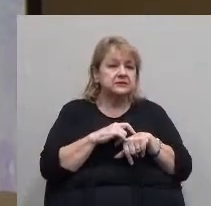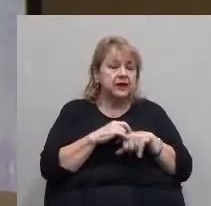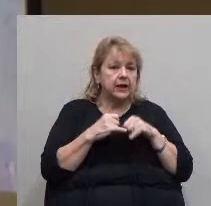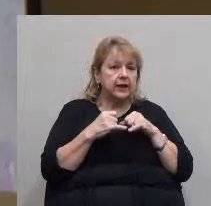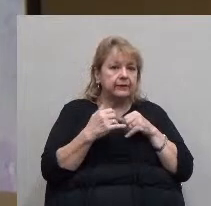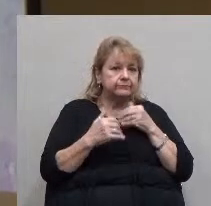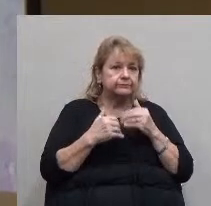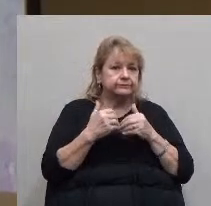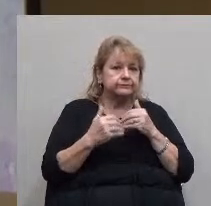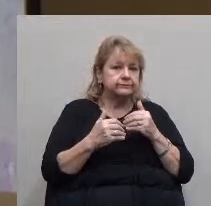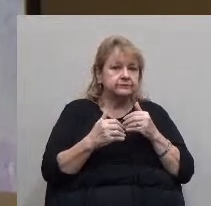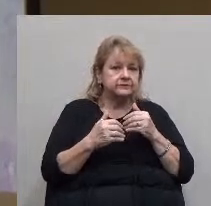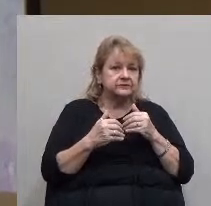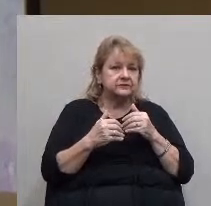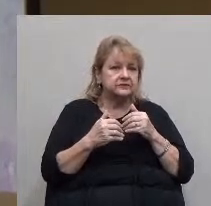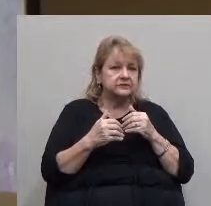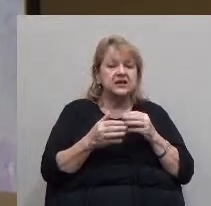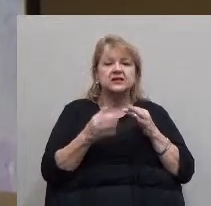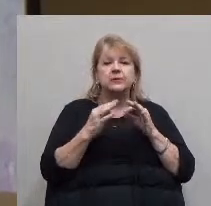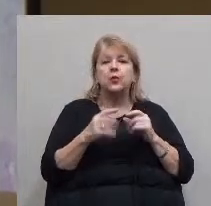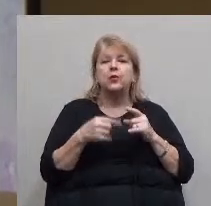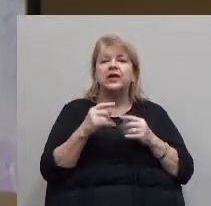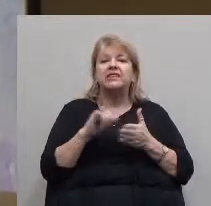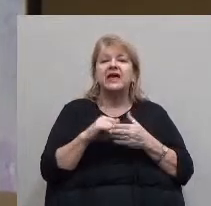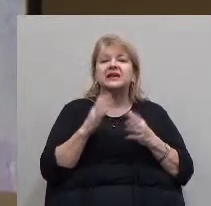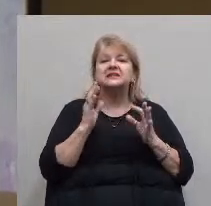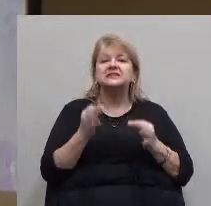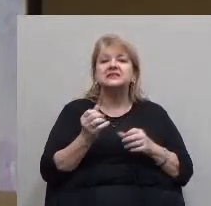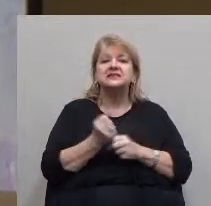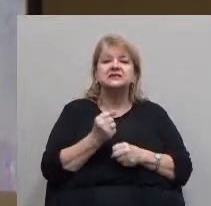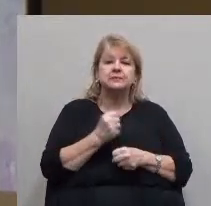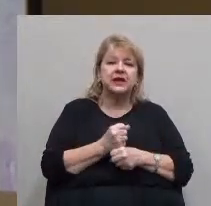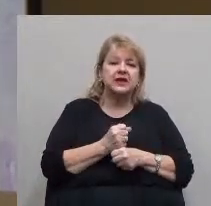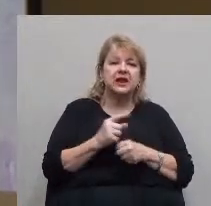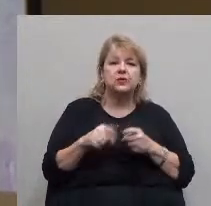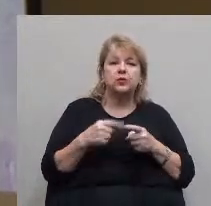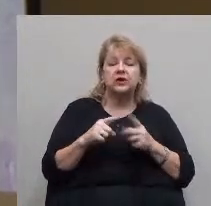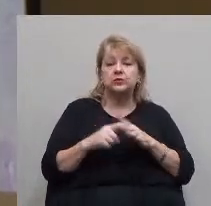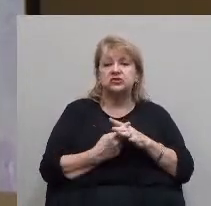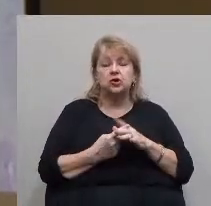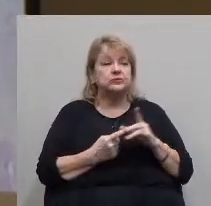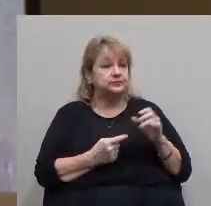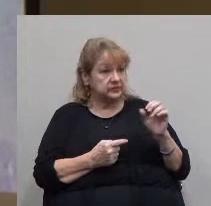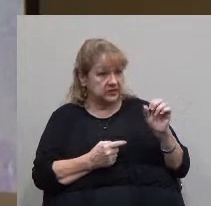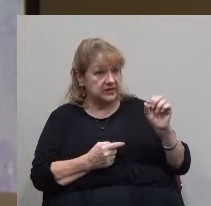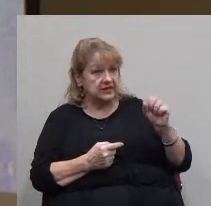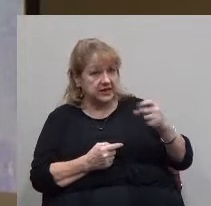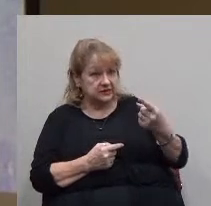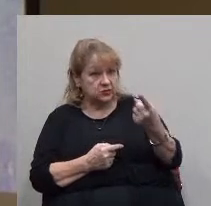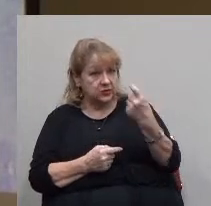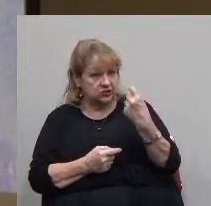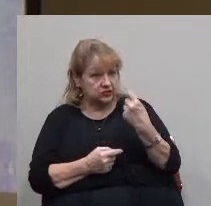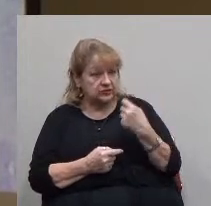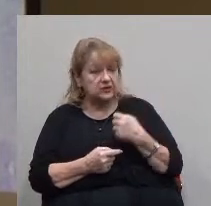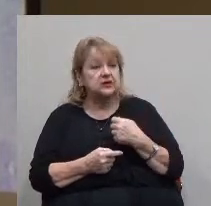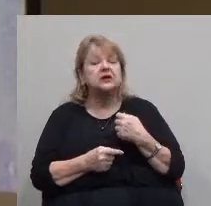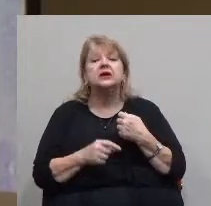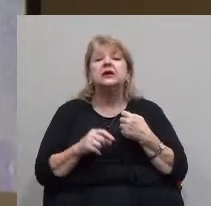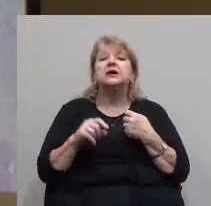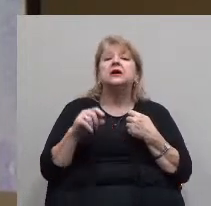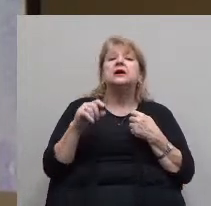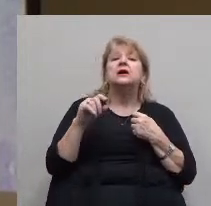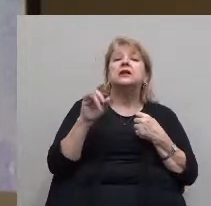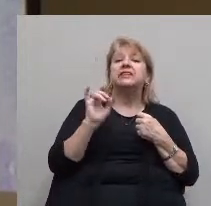what determines when that decision is made and would come into play or not? Yeah, so that is really kind